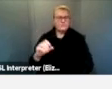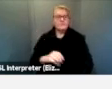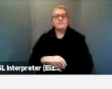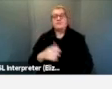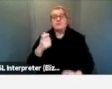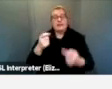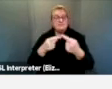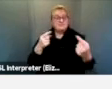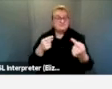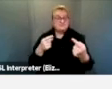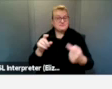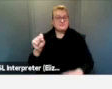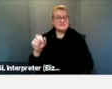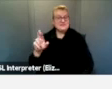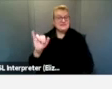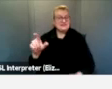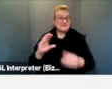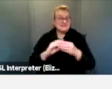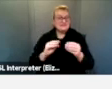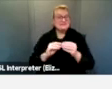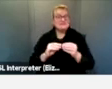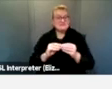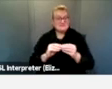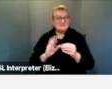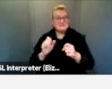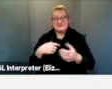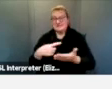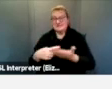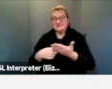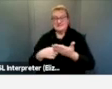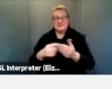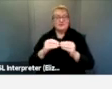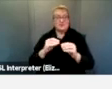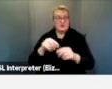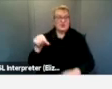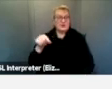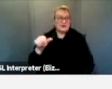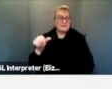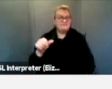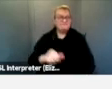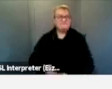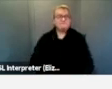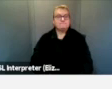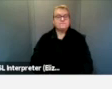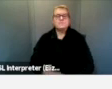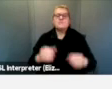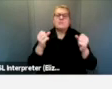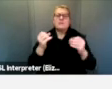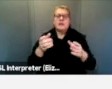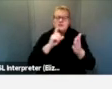to what Sari was mentioning, so we can happy to talk about this more in the Q&A. And in fact, many scholars